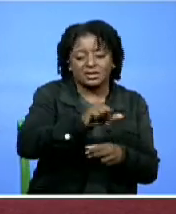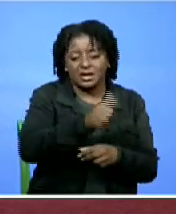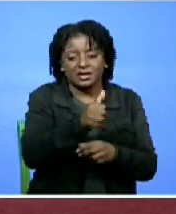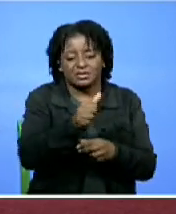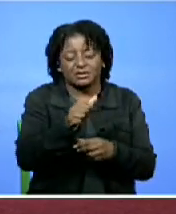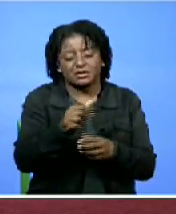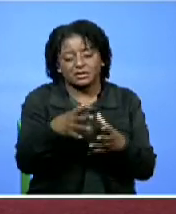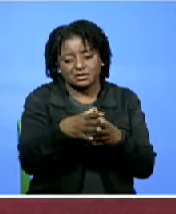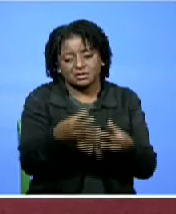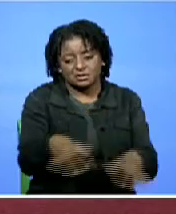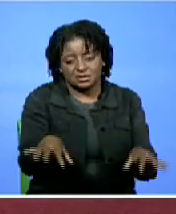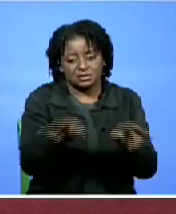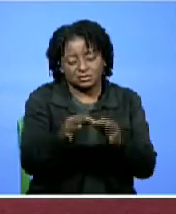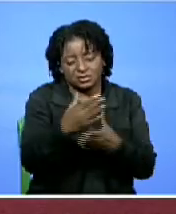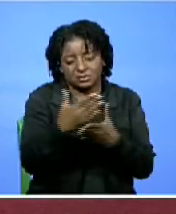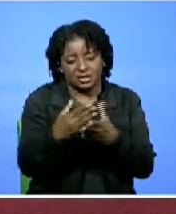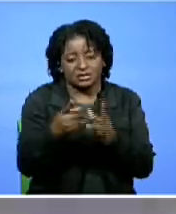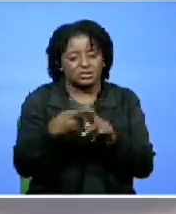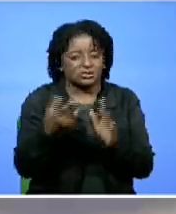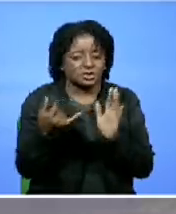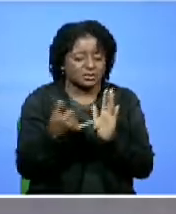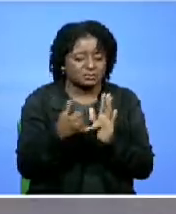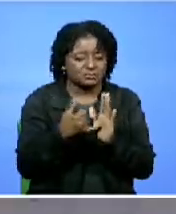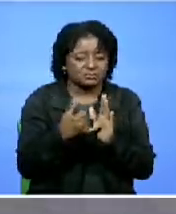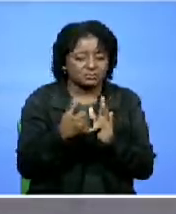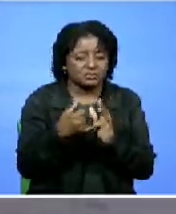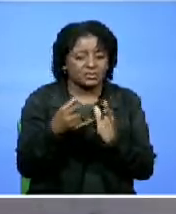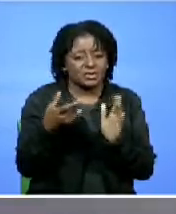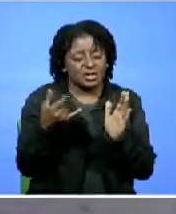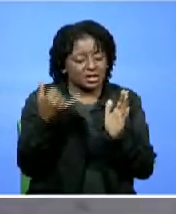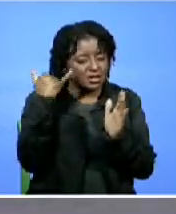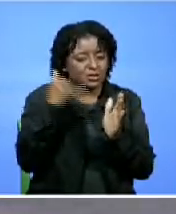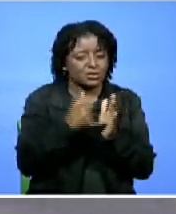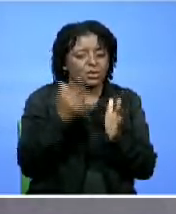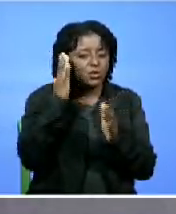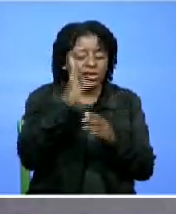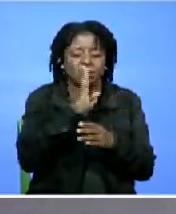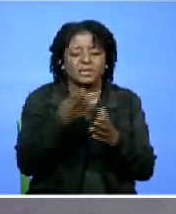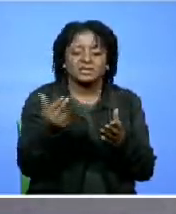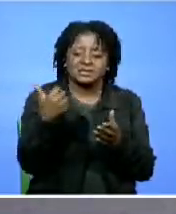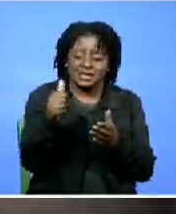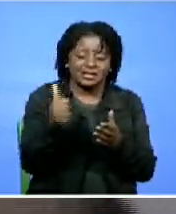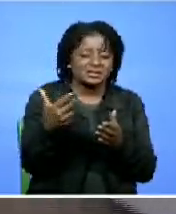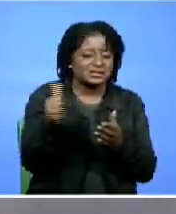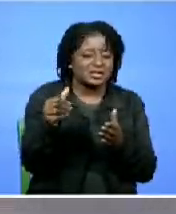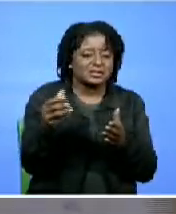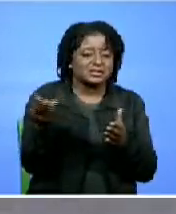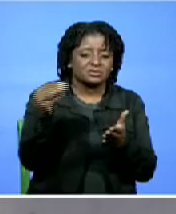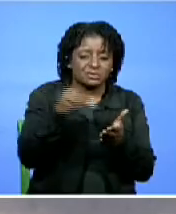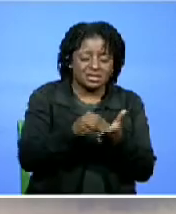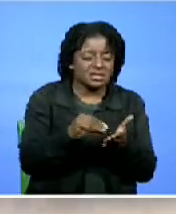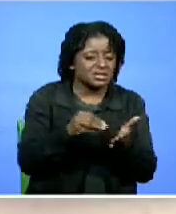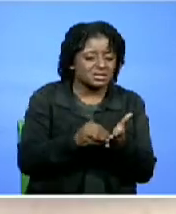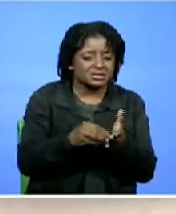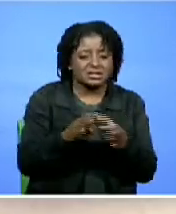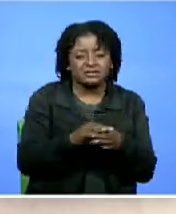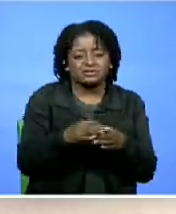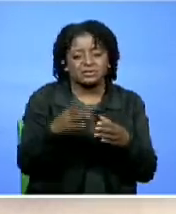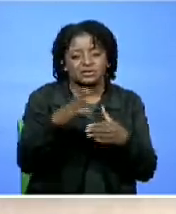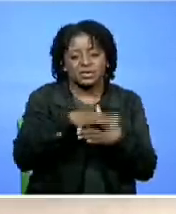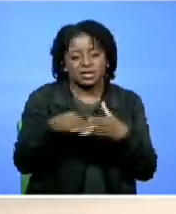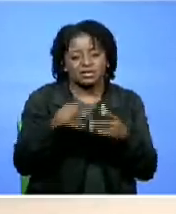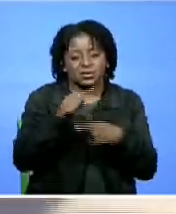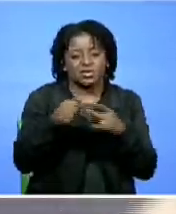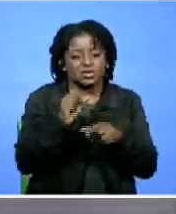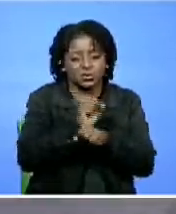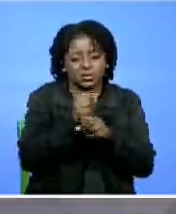significant aspects to it. And so it'll be tens and tens of millions of dollars. When this work is done, we're going to have to take